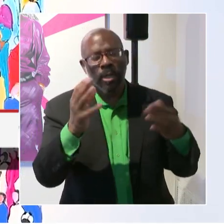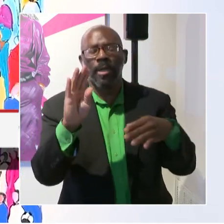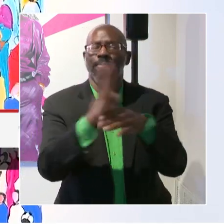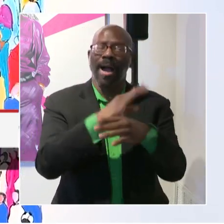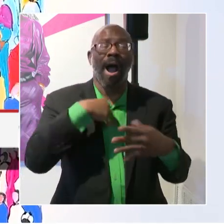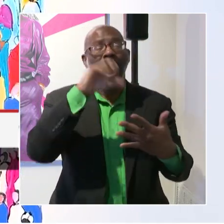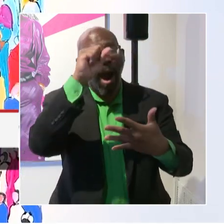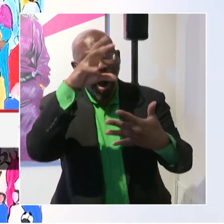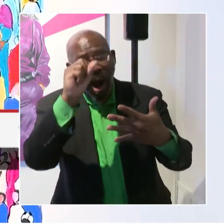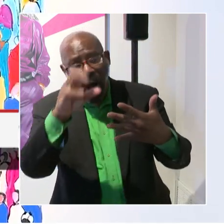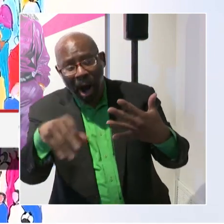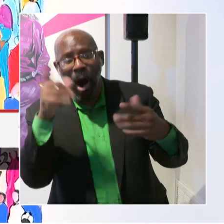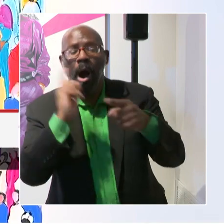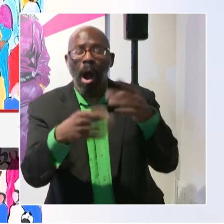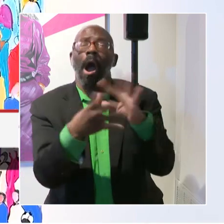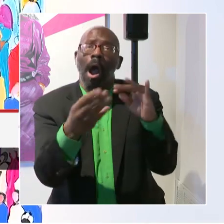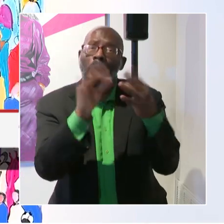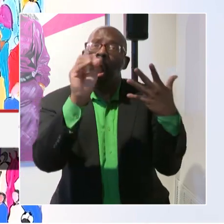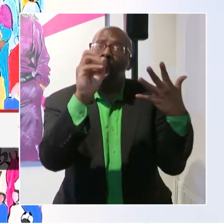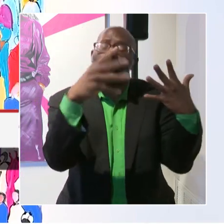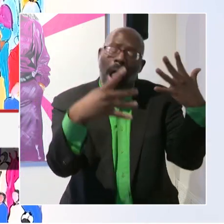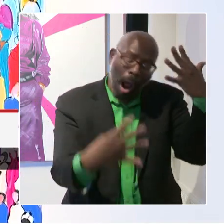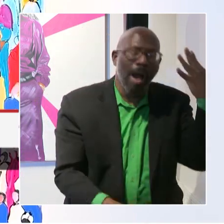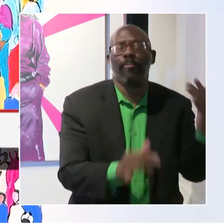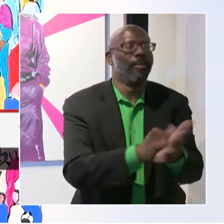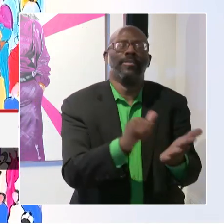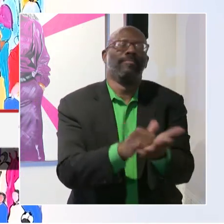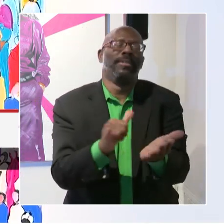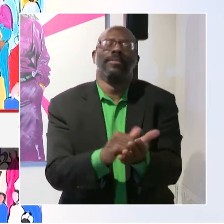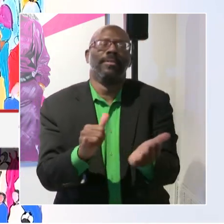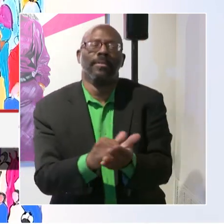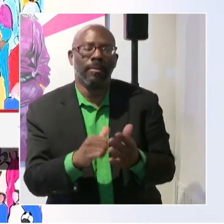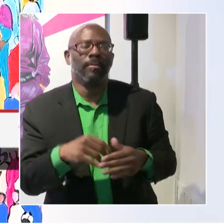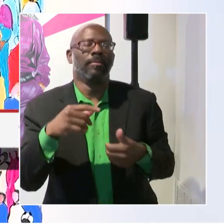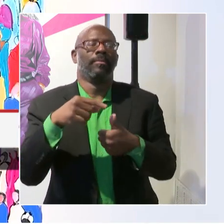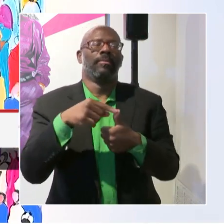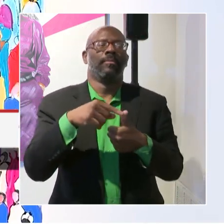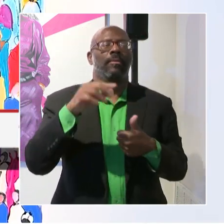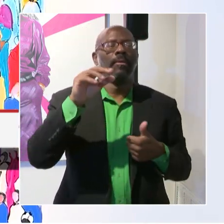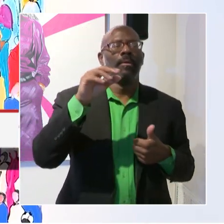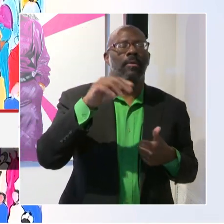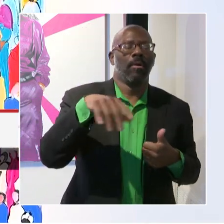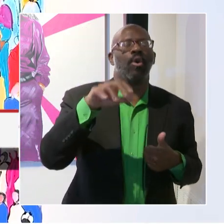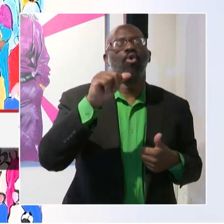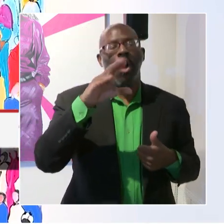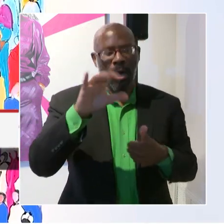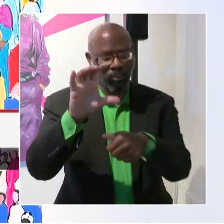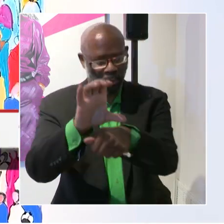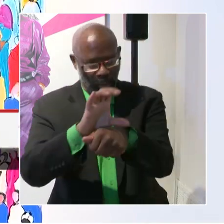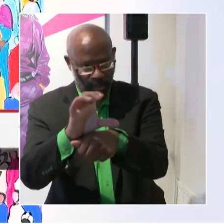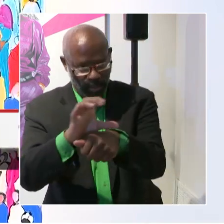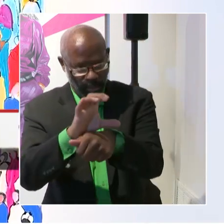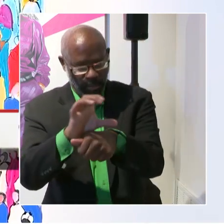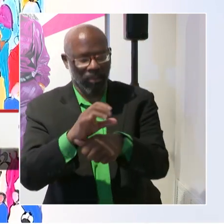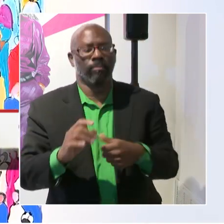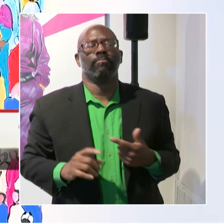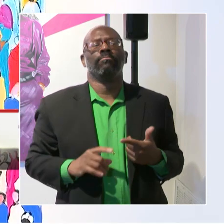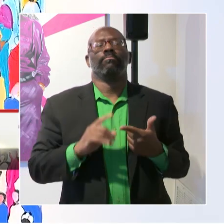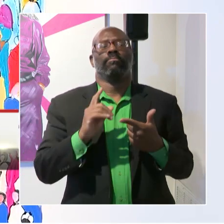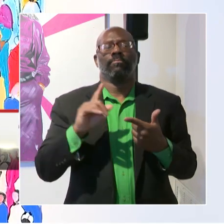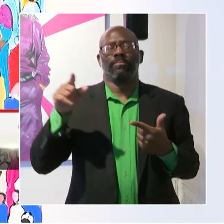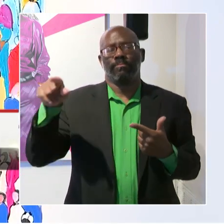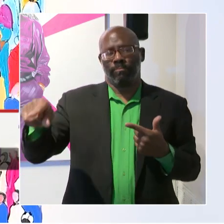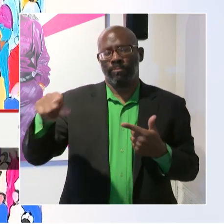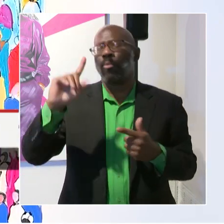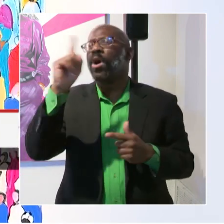I just want to highlight a few. RK Chocolates is a family-owned chocolate shop with locations in Georgetown and Union Market. I